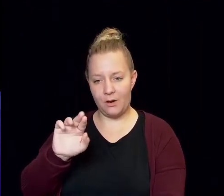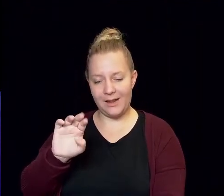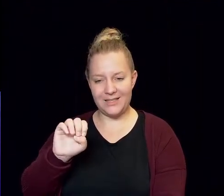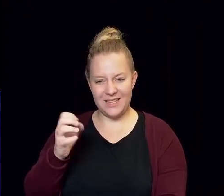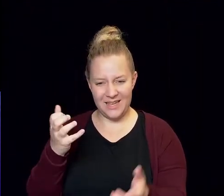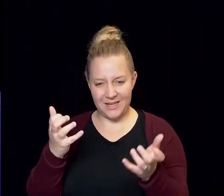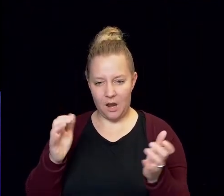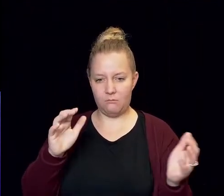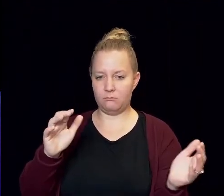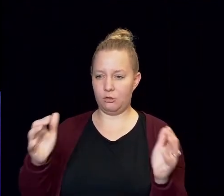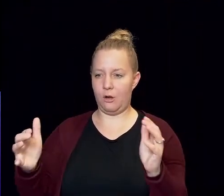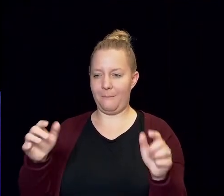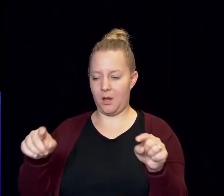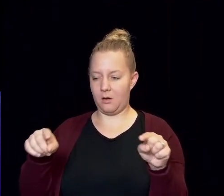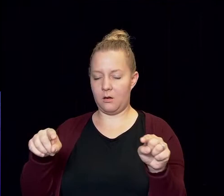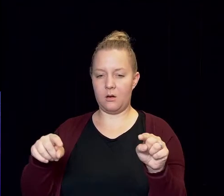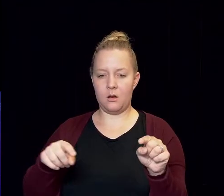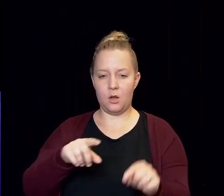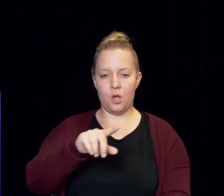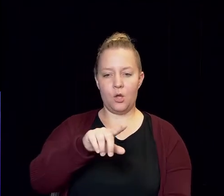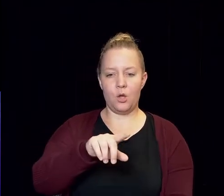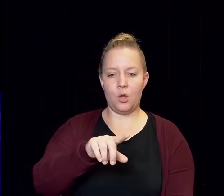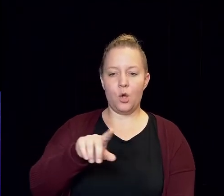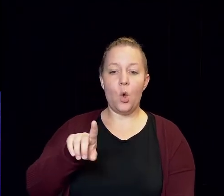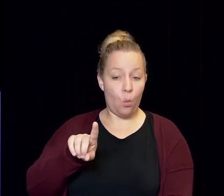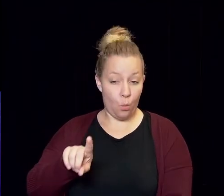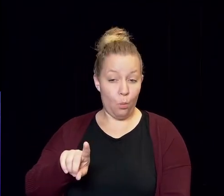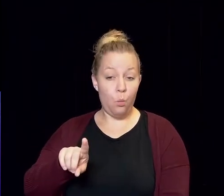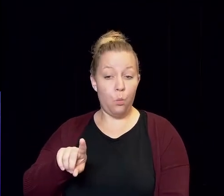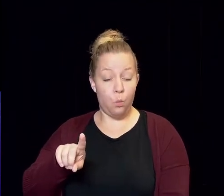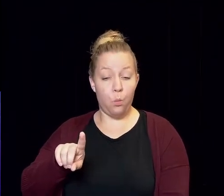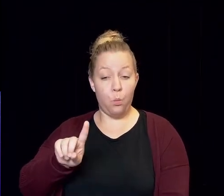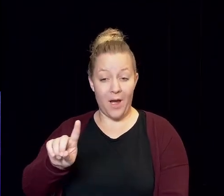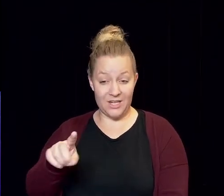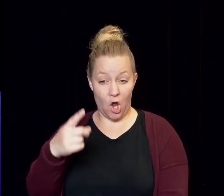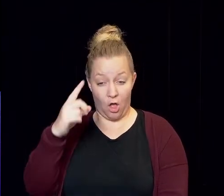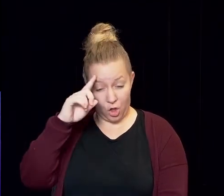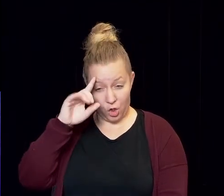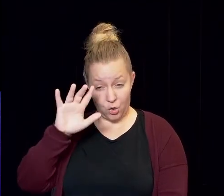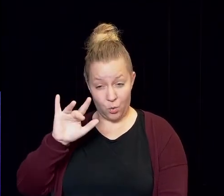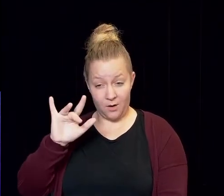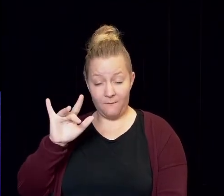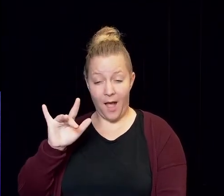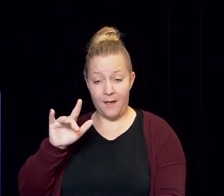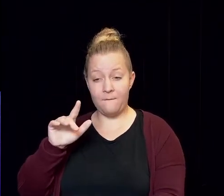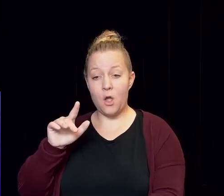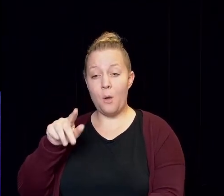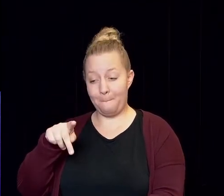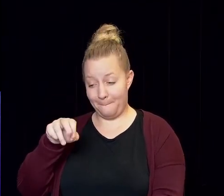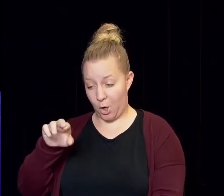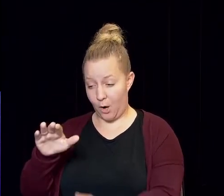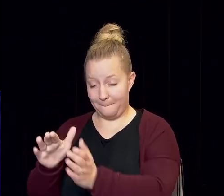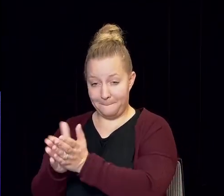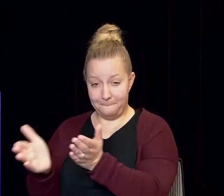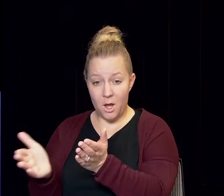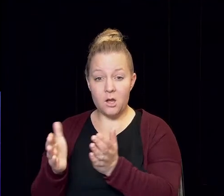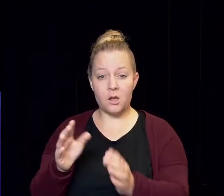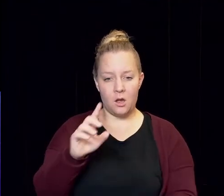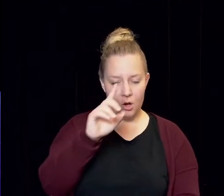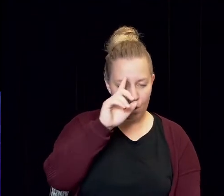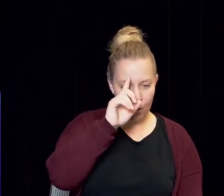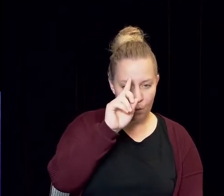now compare them. So $1.25 per book. Think about when you are shopping, your parents, they want